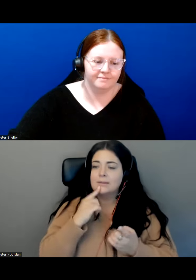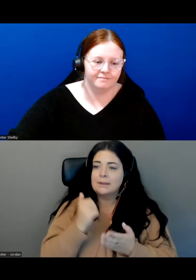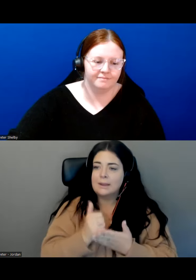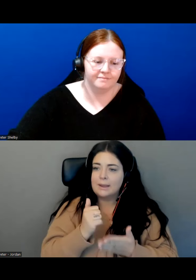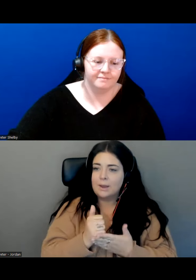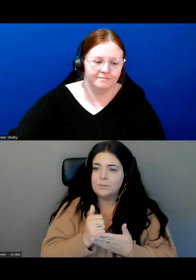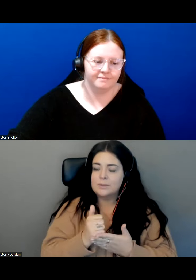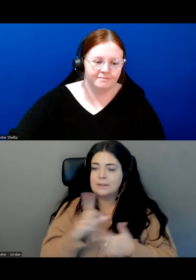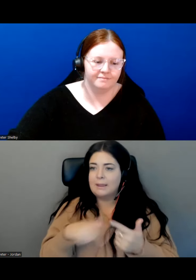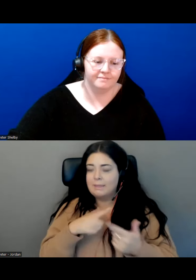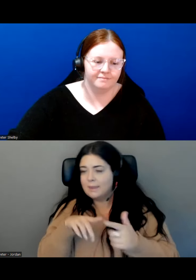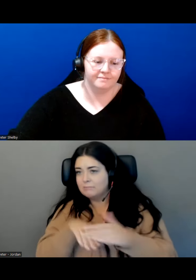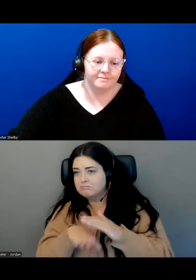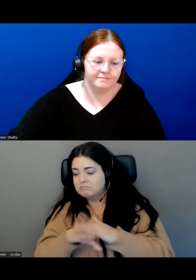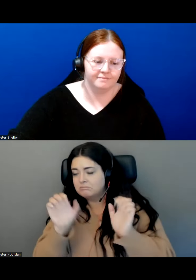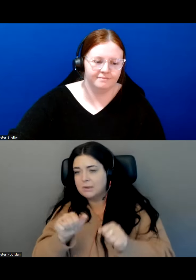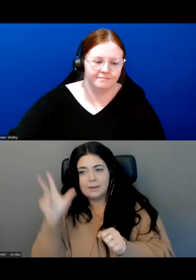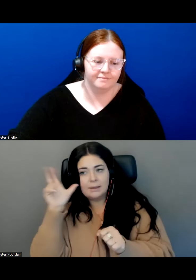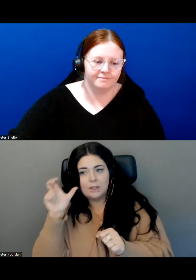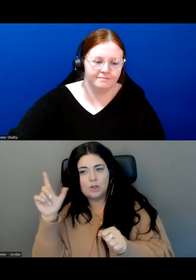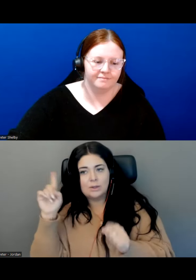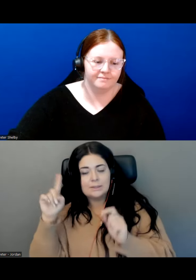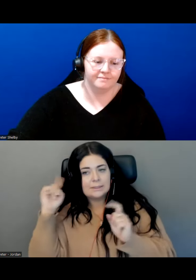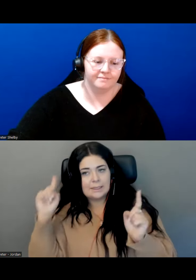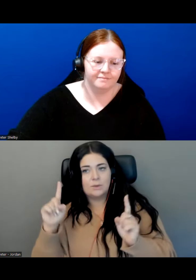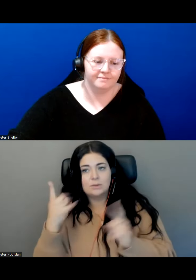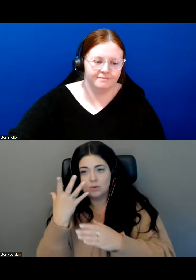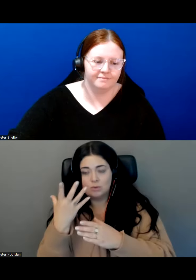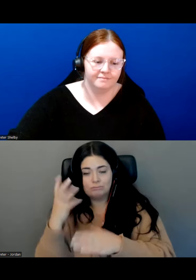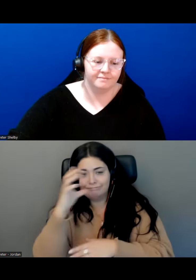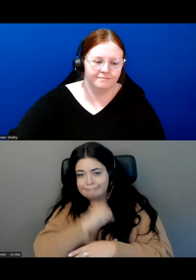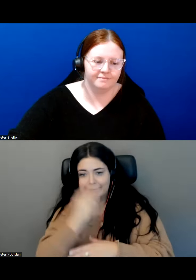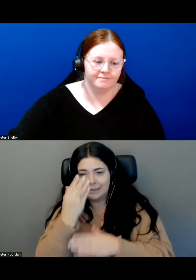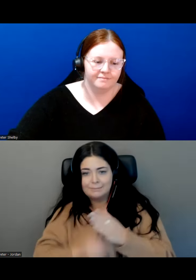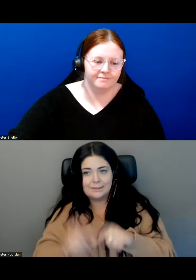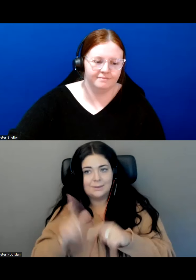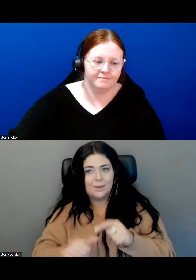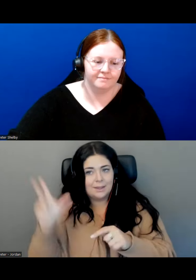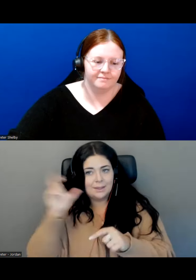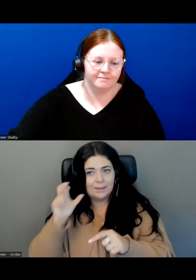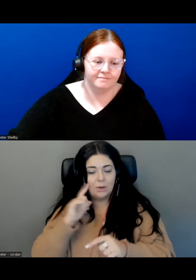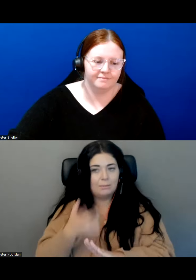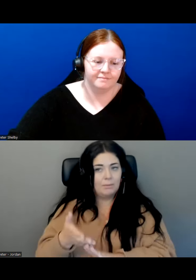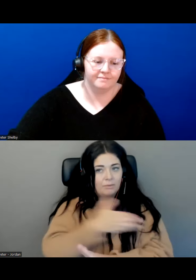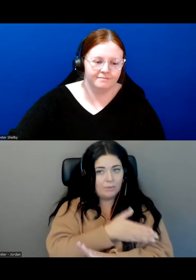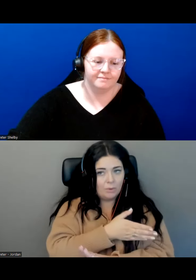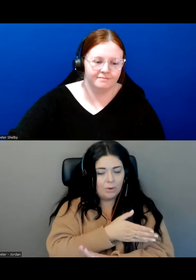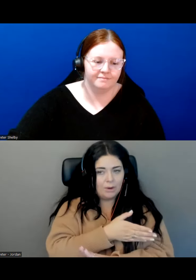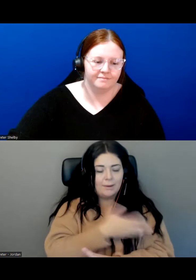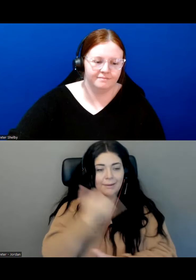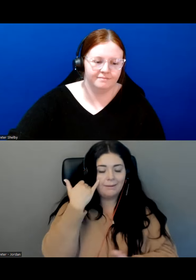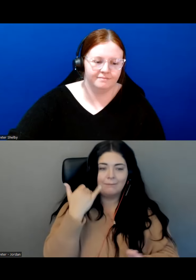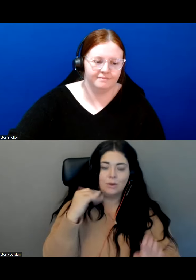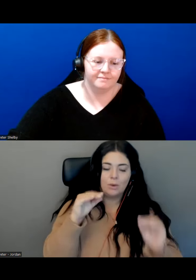the access to sounds that people are missing because of their sensory neural hearing loss, whether it be because of noise